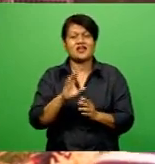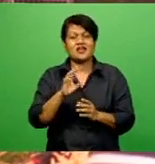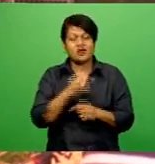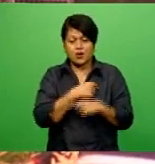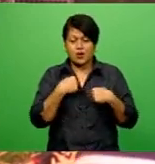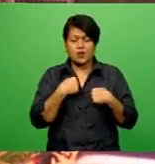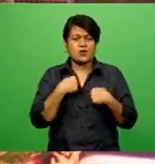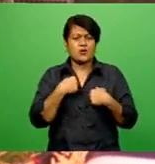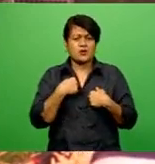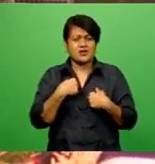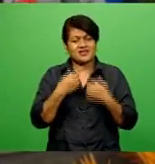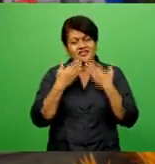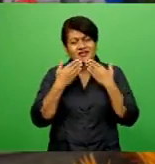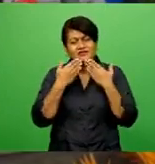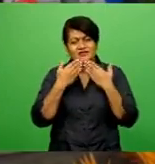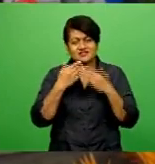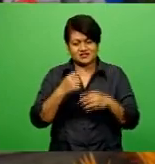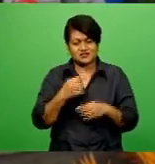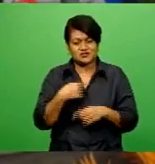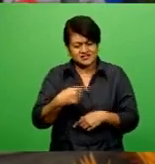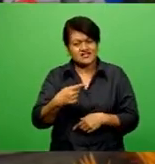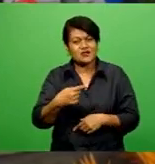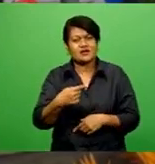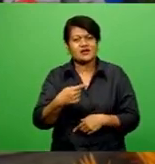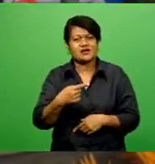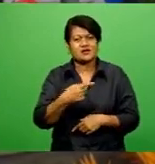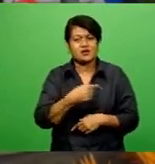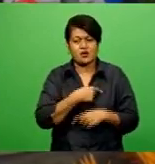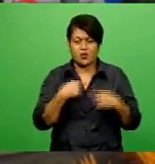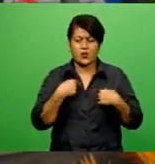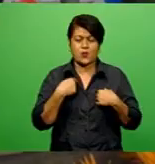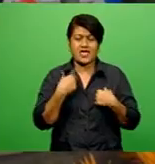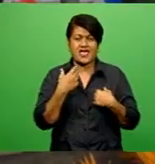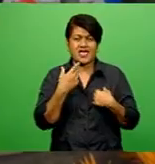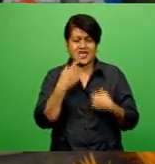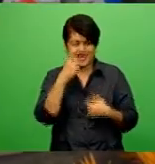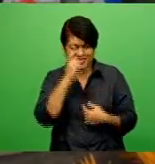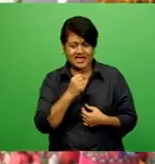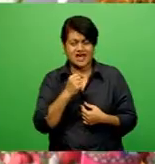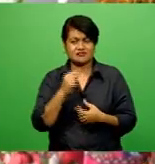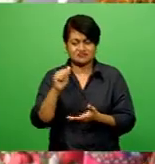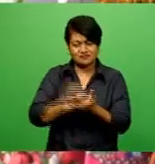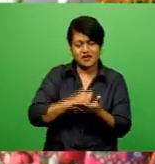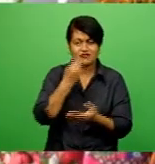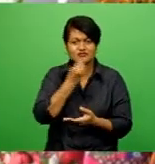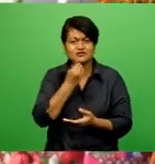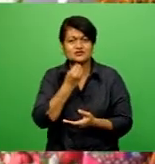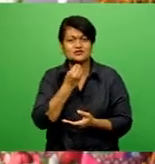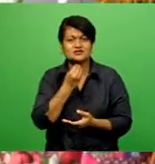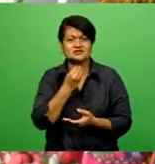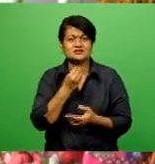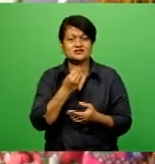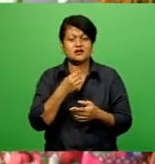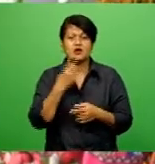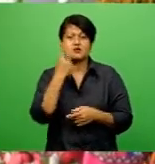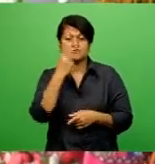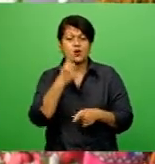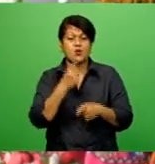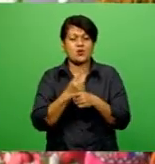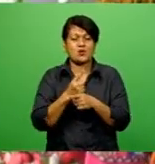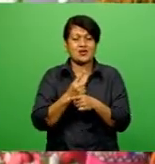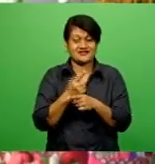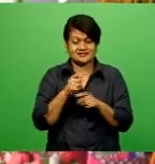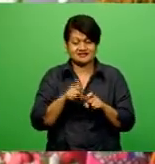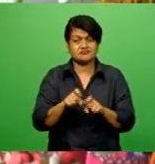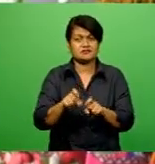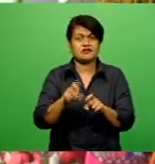still have something. We managed to put foods on the table and do some other... With only 2 weeks remaining for Valentine's